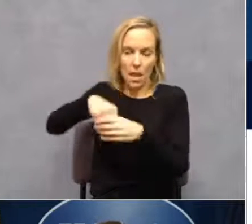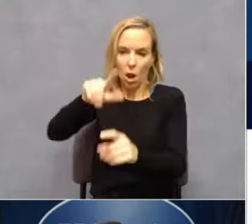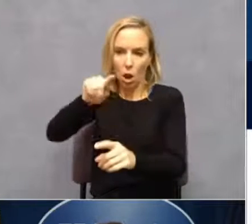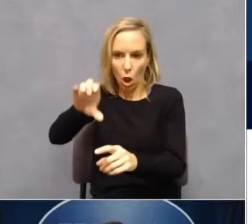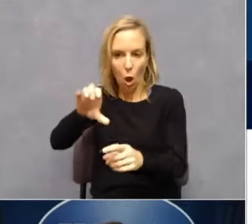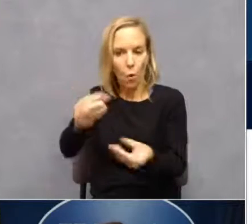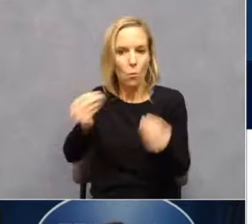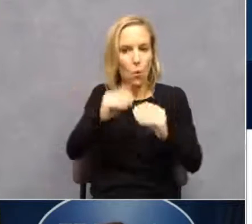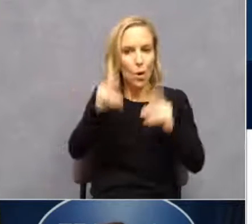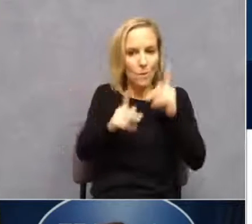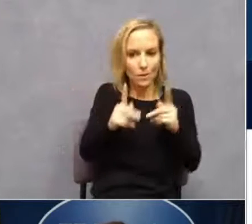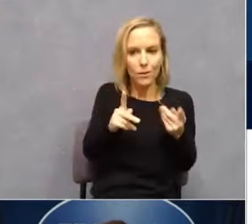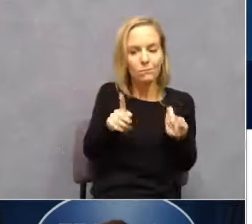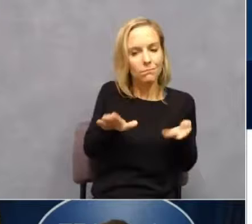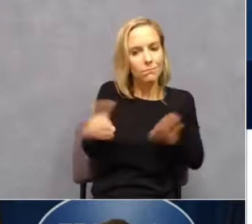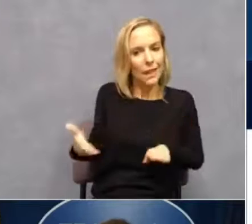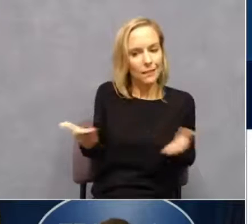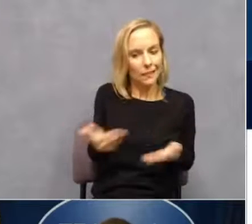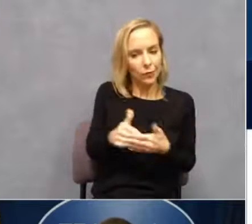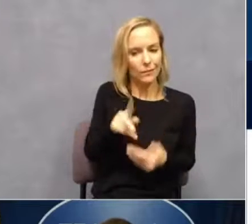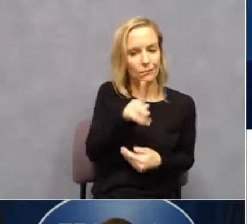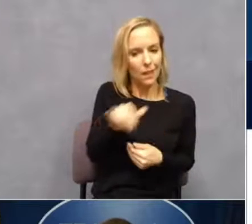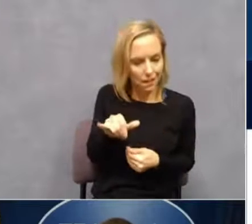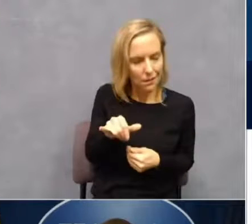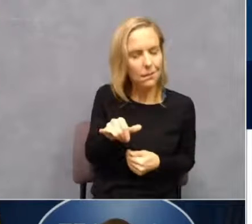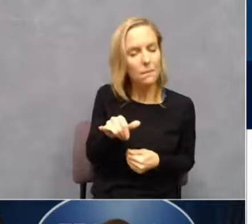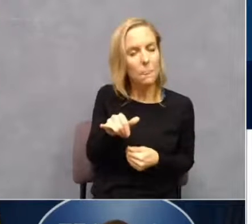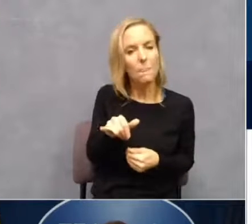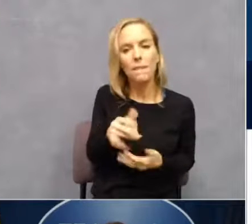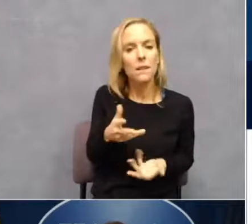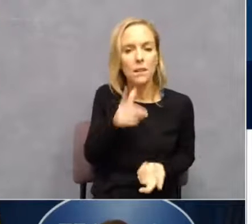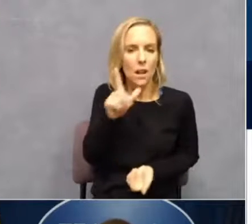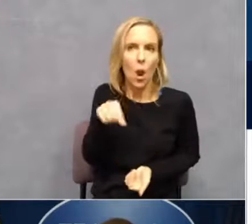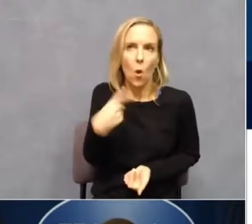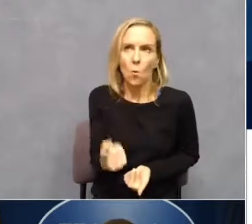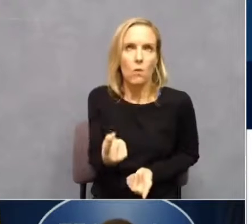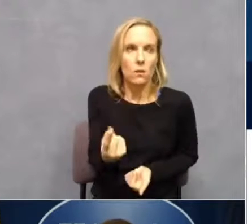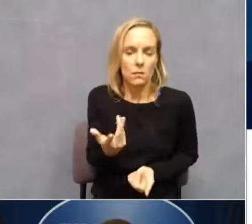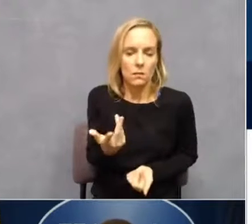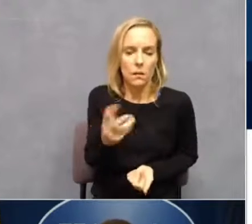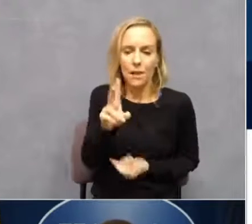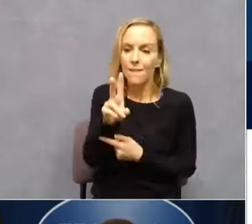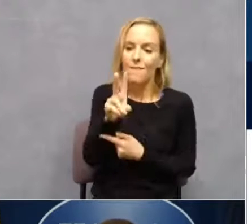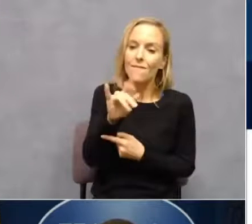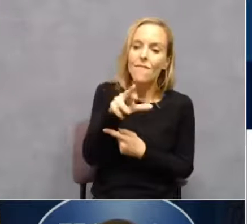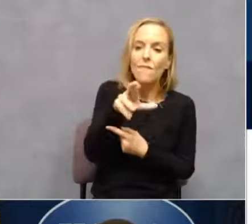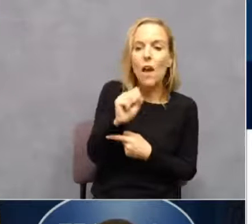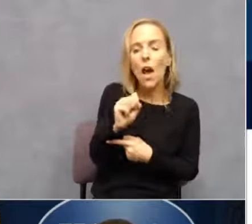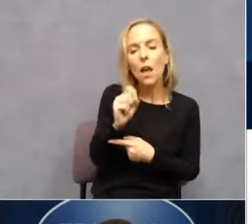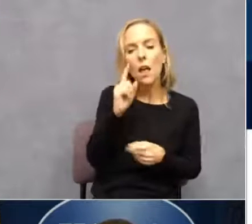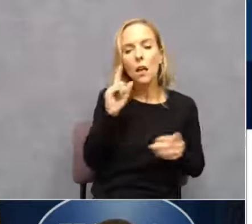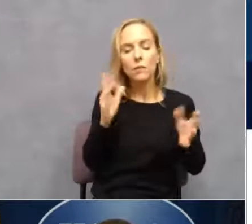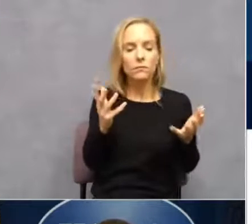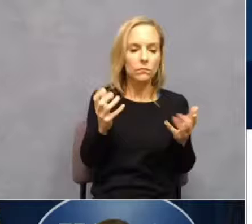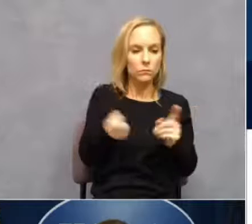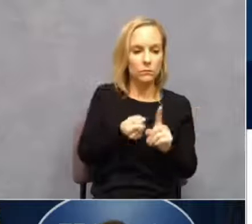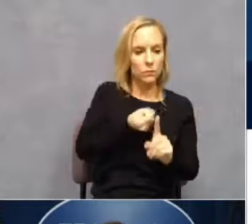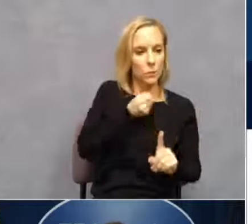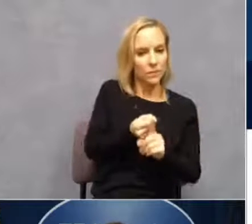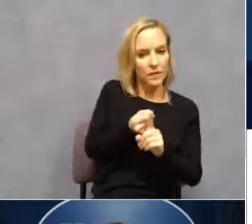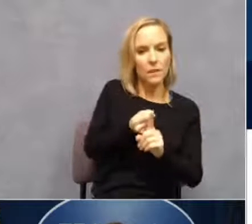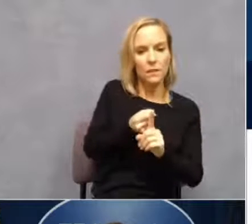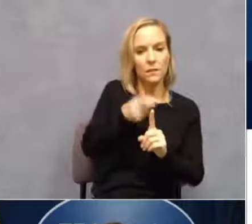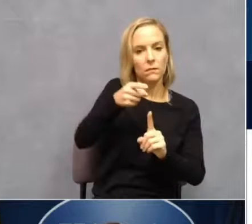away here in Kentucky. So this isn't just a virus that hits those that are in these